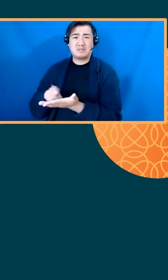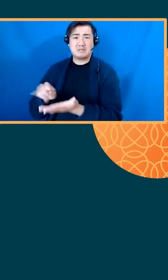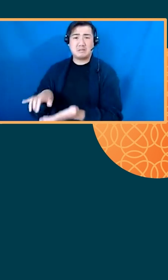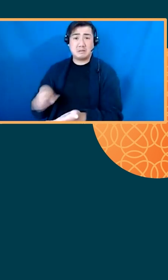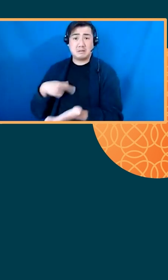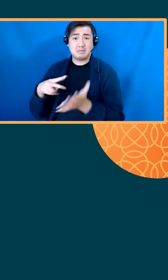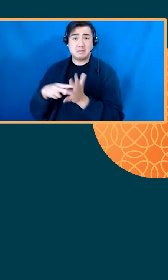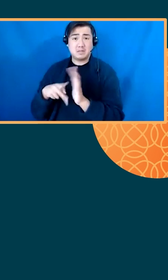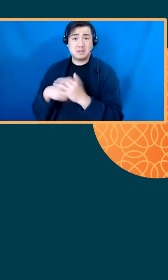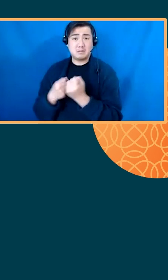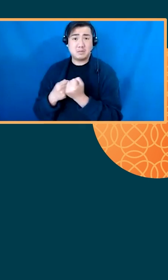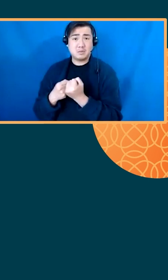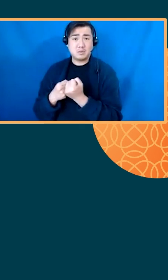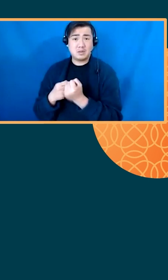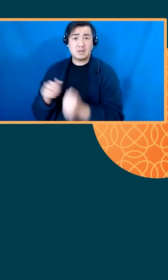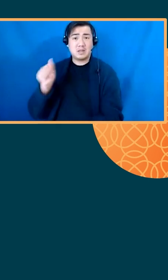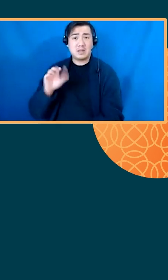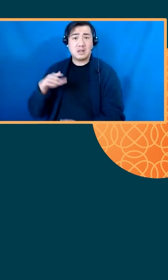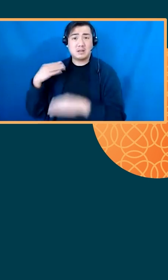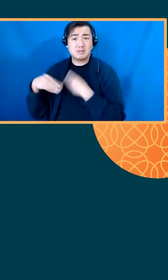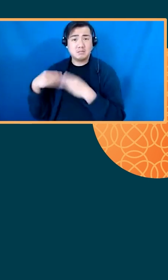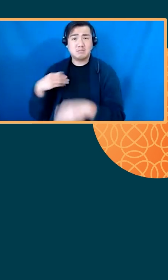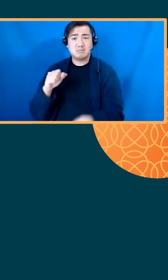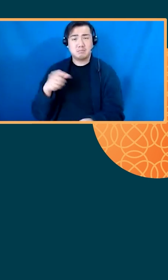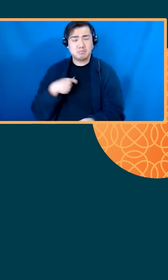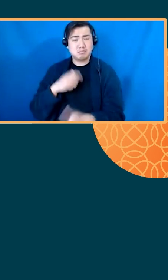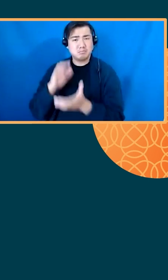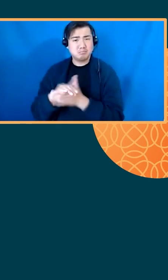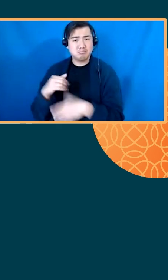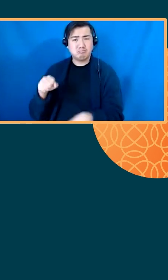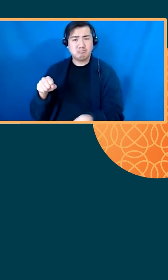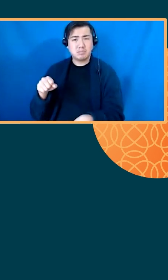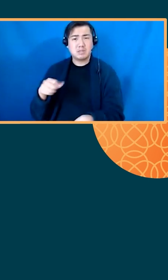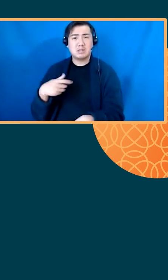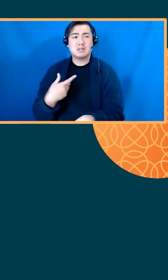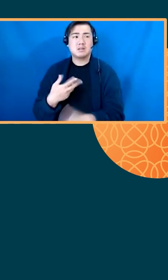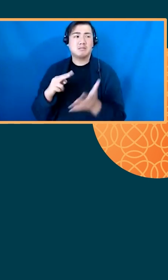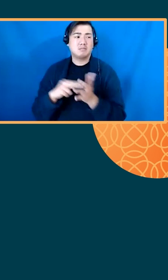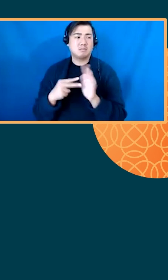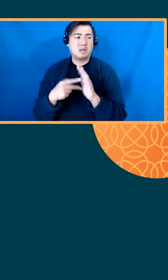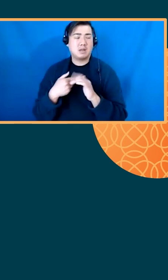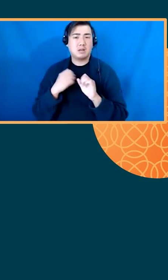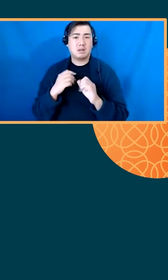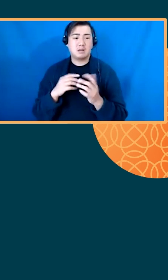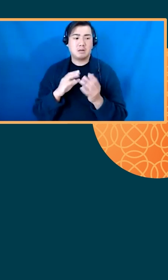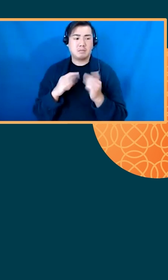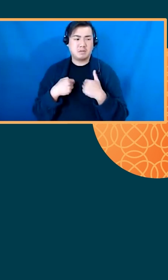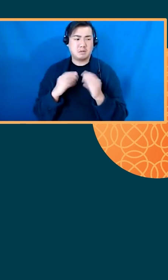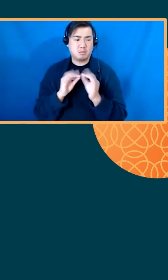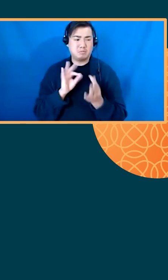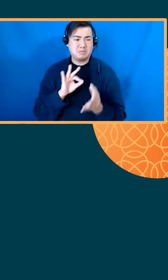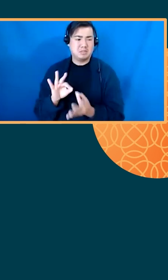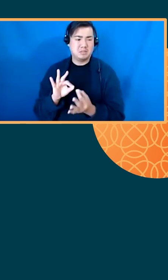experience to stand up for Asian heritage, to be a little bit less perfectionistic and a little bit less hard